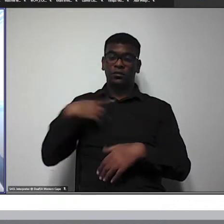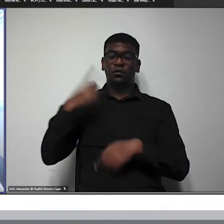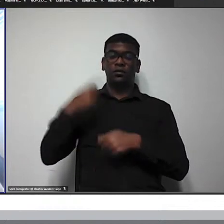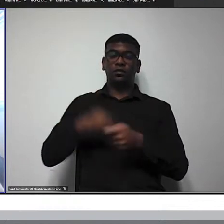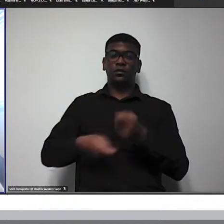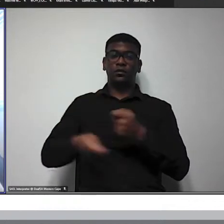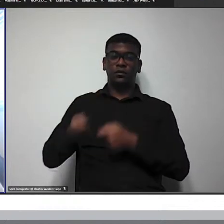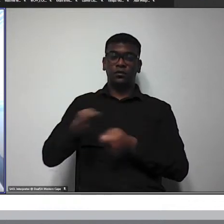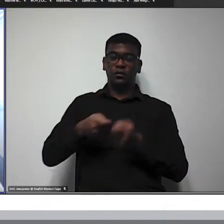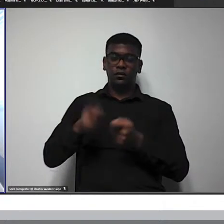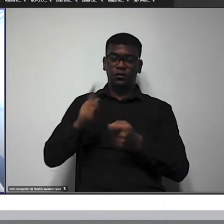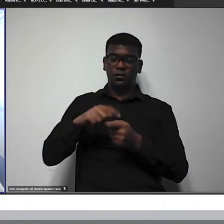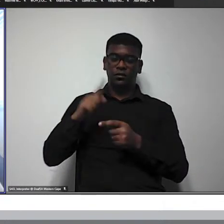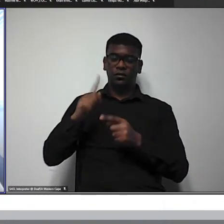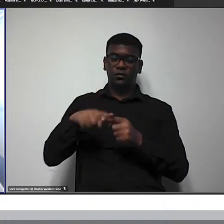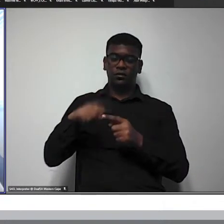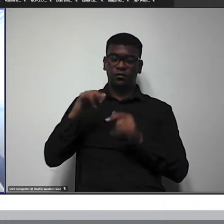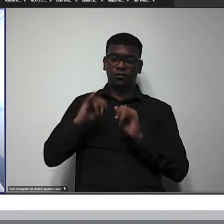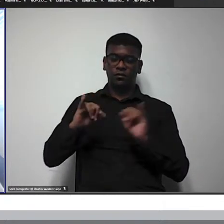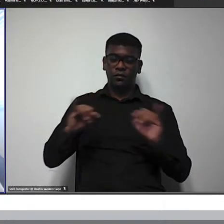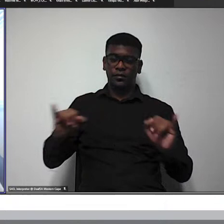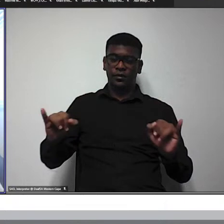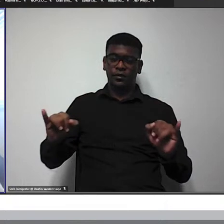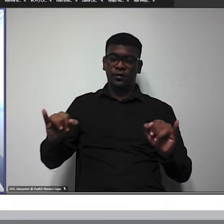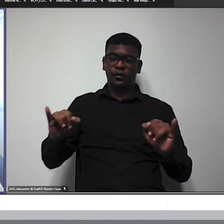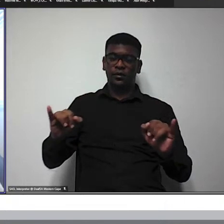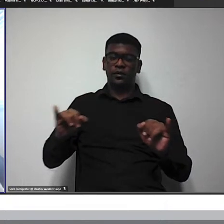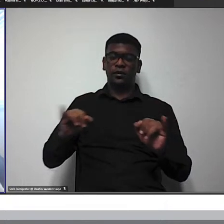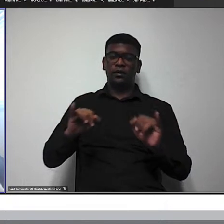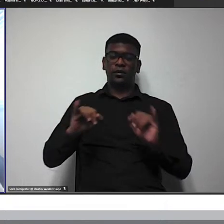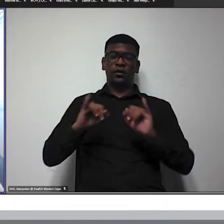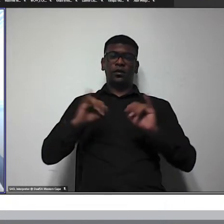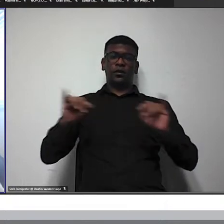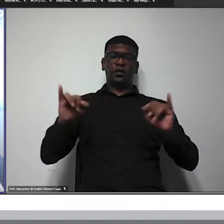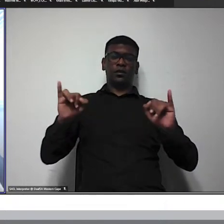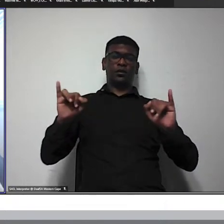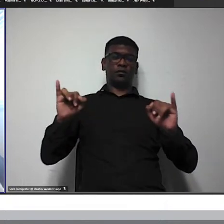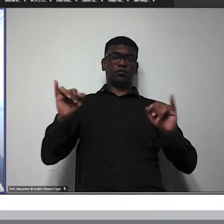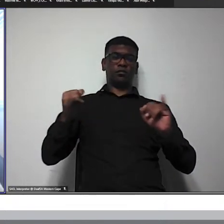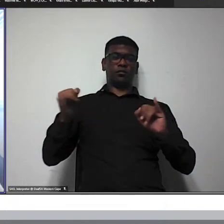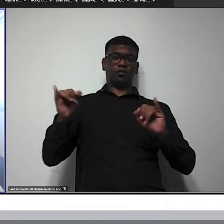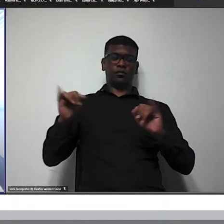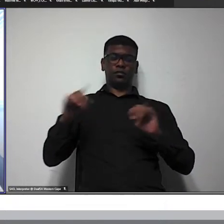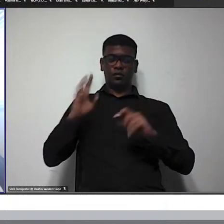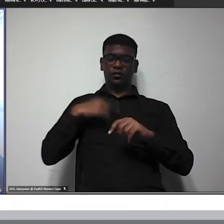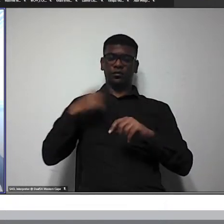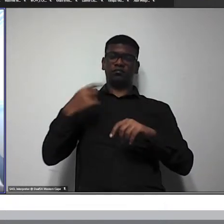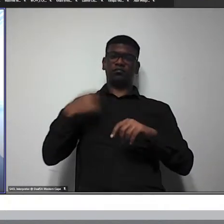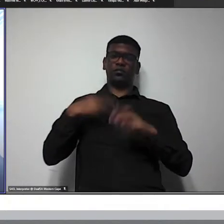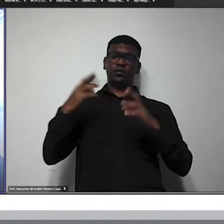actually severe, you know, implications. I just hope that the political